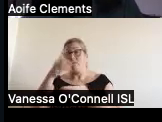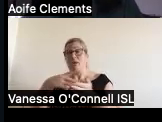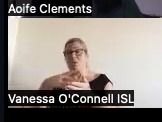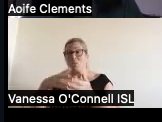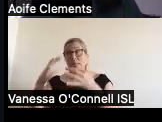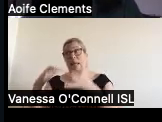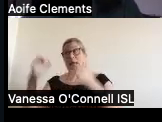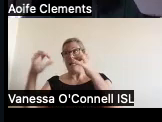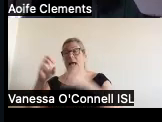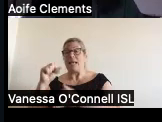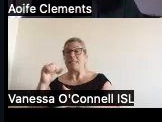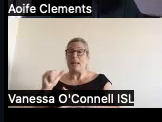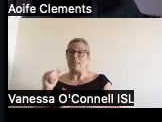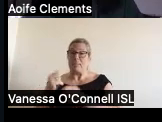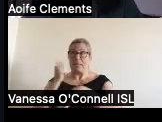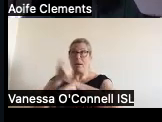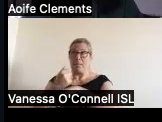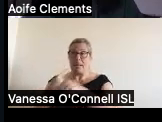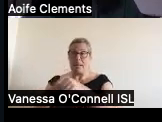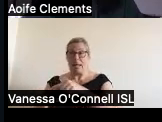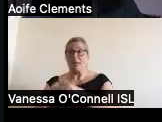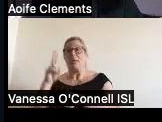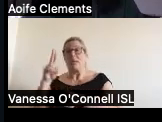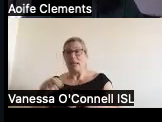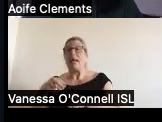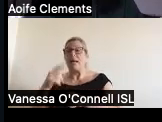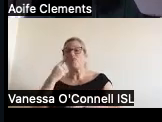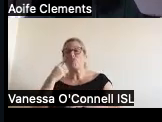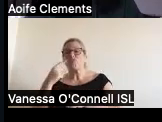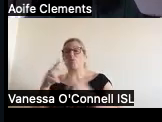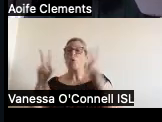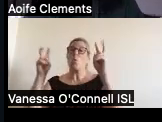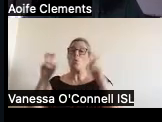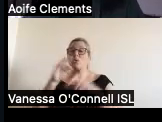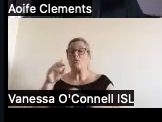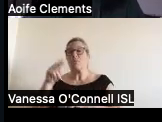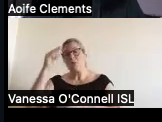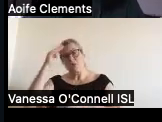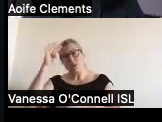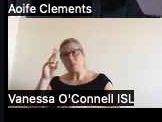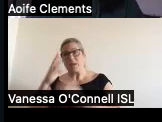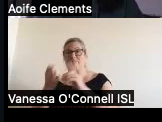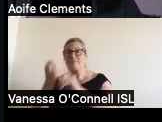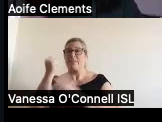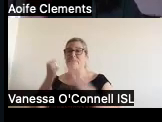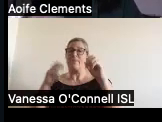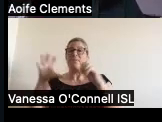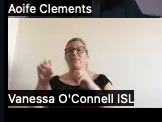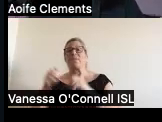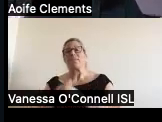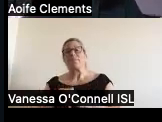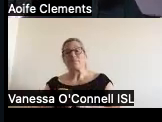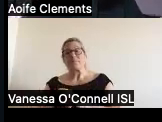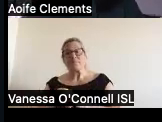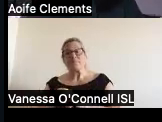running, we can move forward on legislative quotas for Northern Ireland, as I really think, you know, they're pretty necessary and a useful springboard to kind of